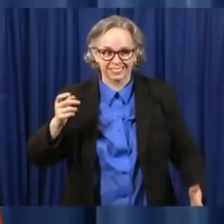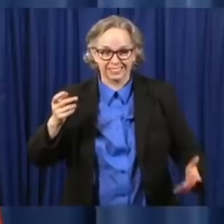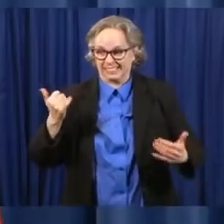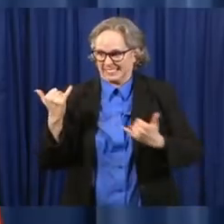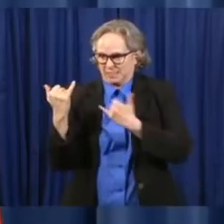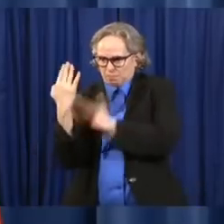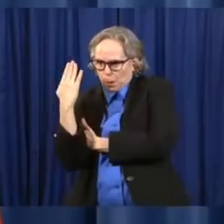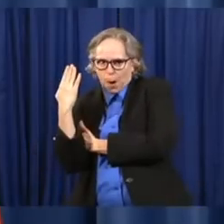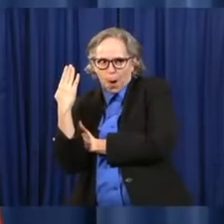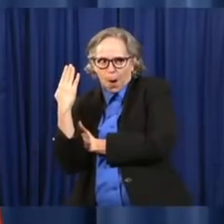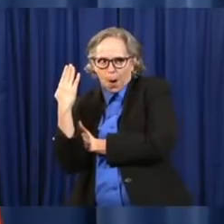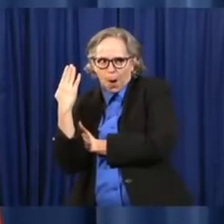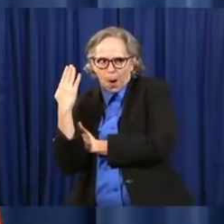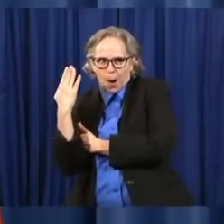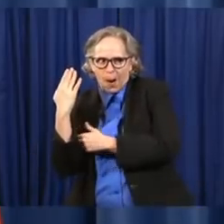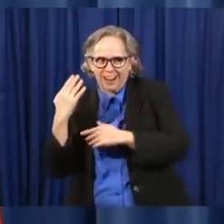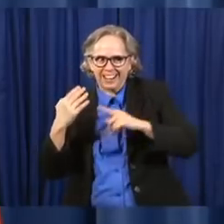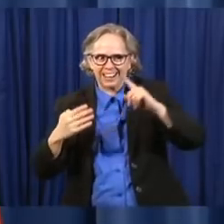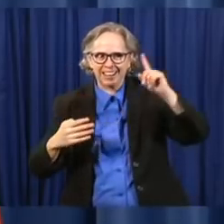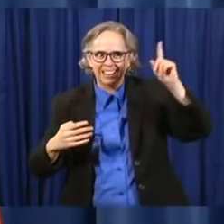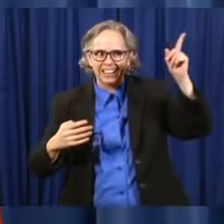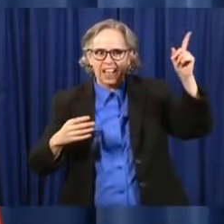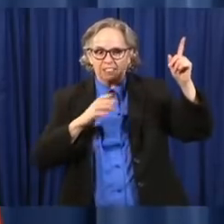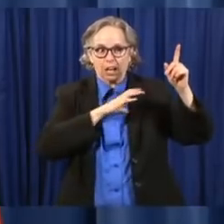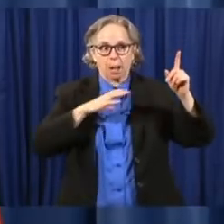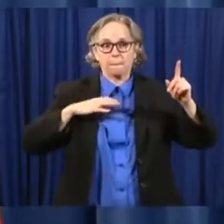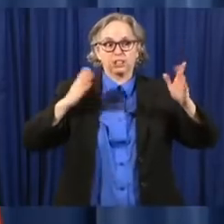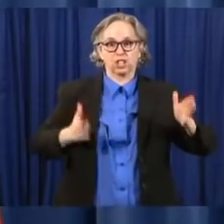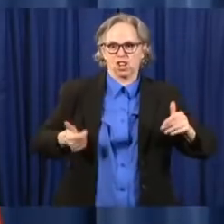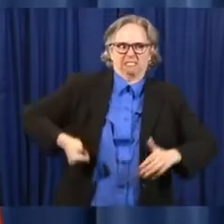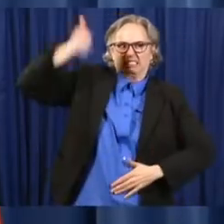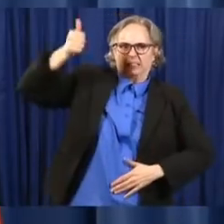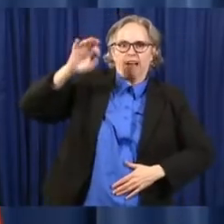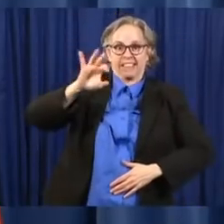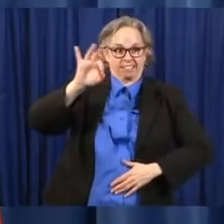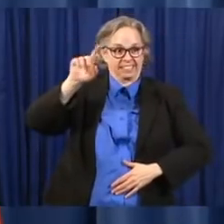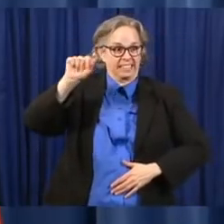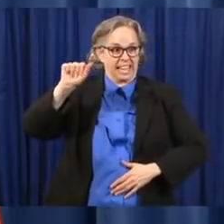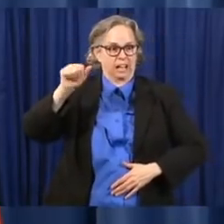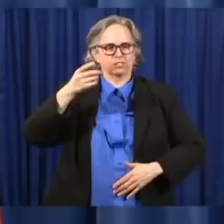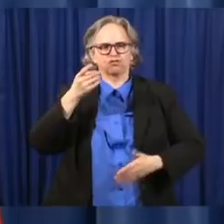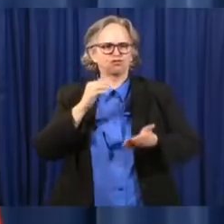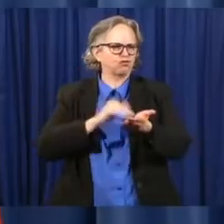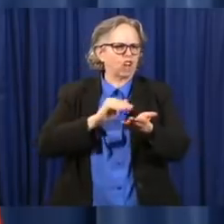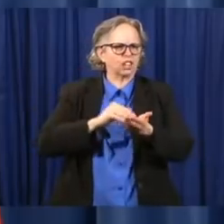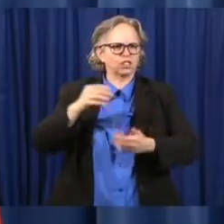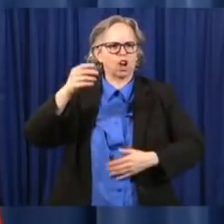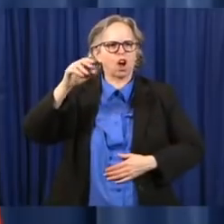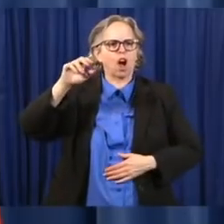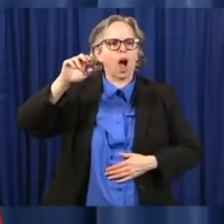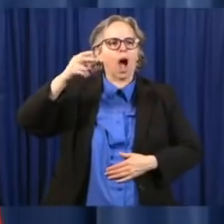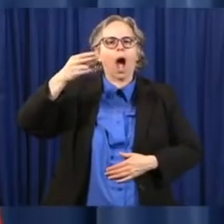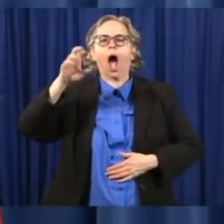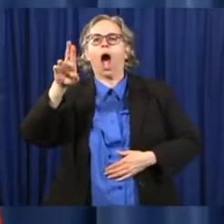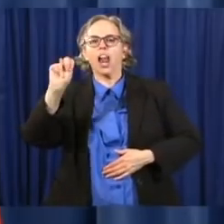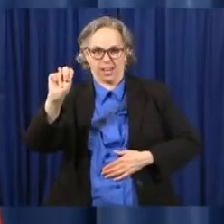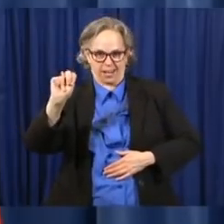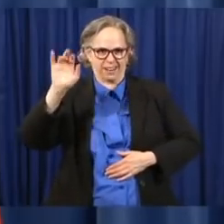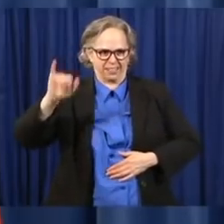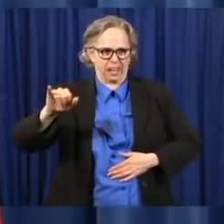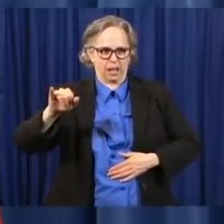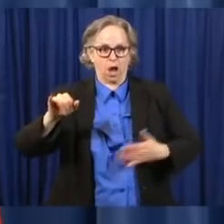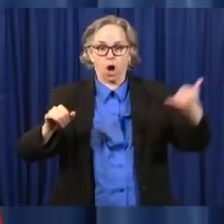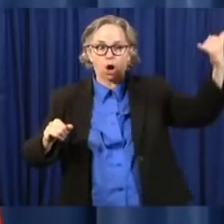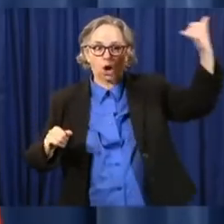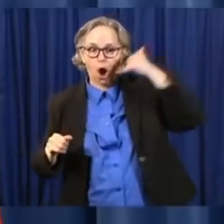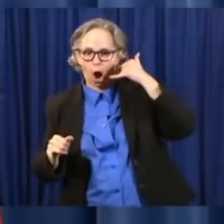directly from the Commissioner of the FDA, Dr. Stephen Hahn. He called me to tell me that they have approved a new